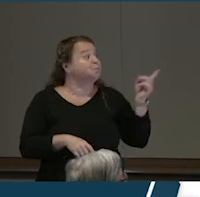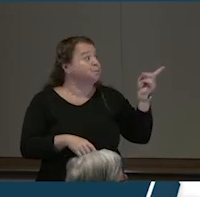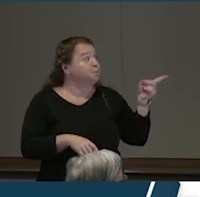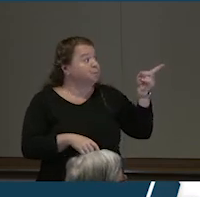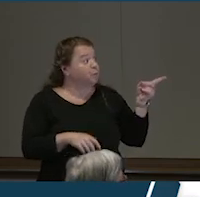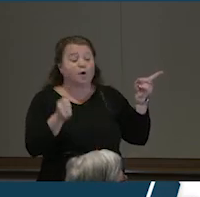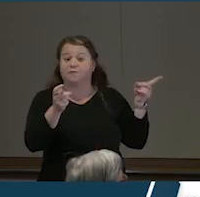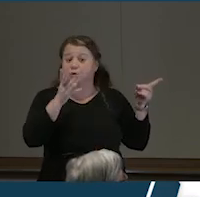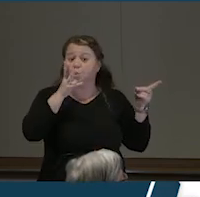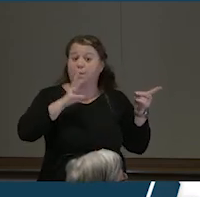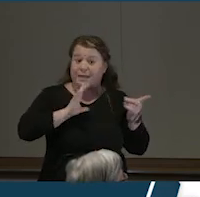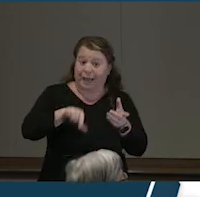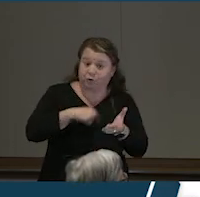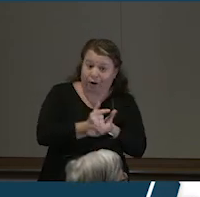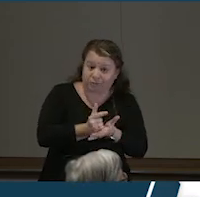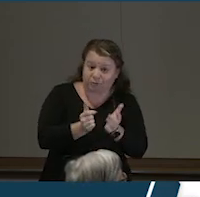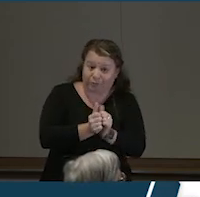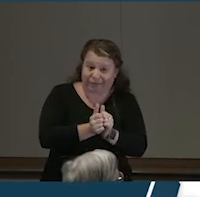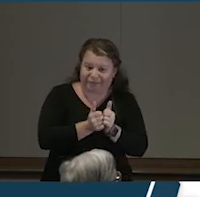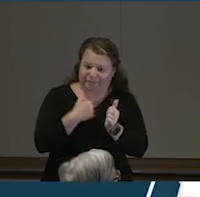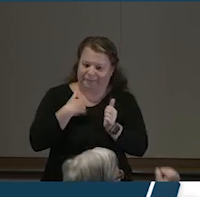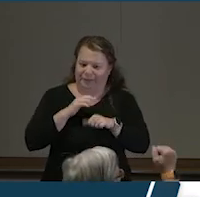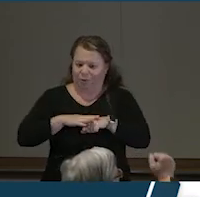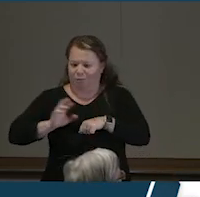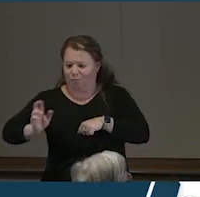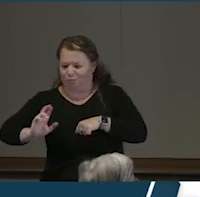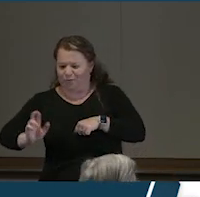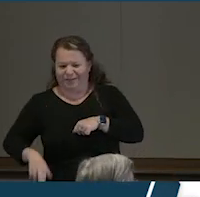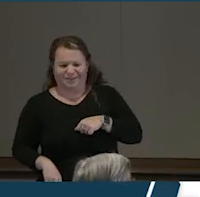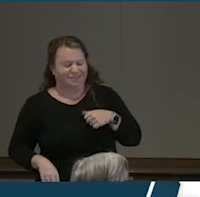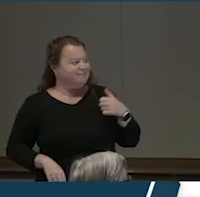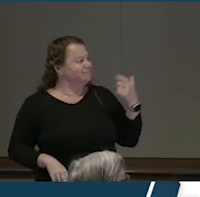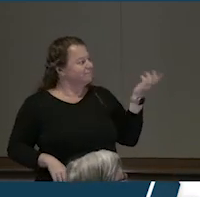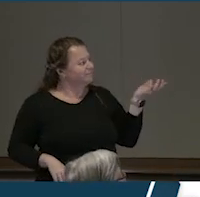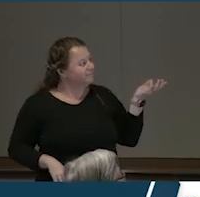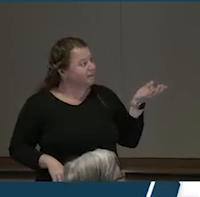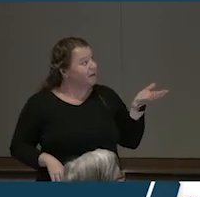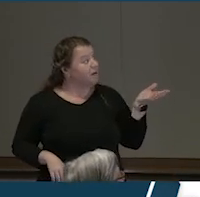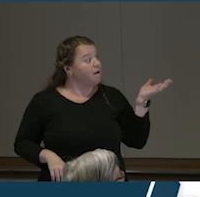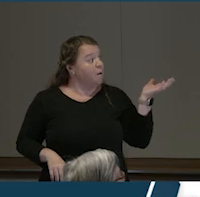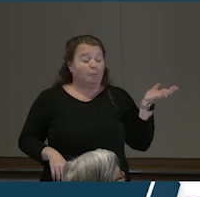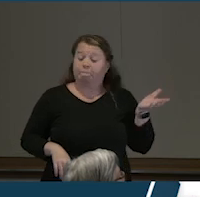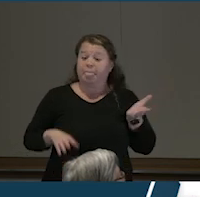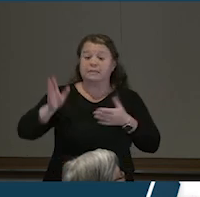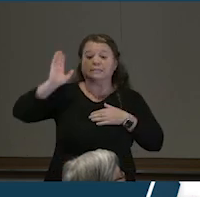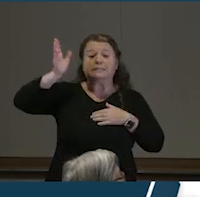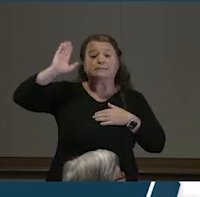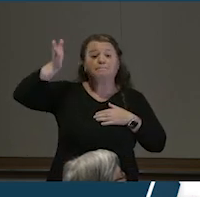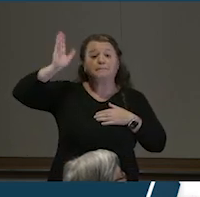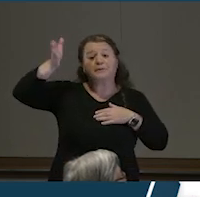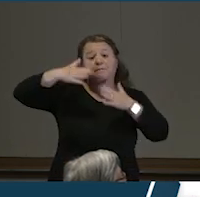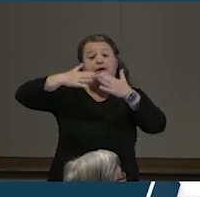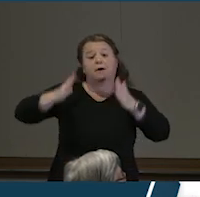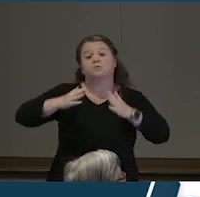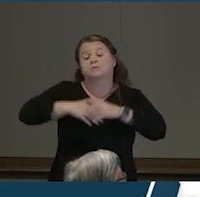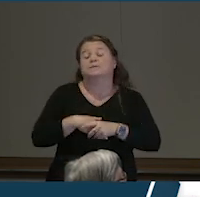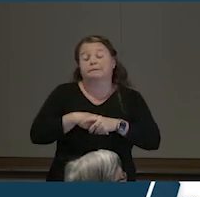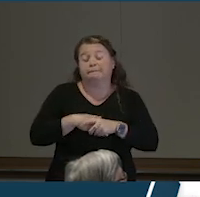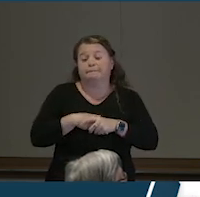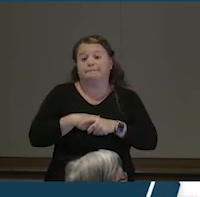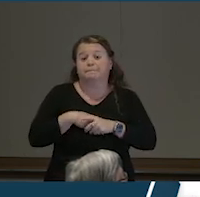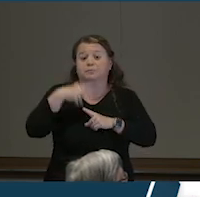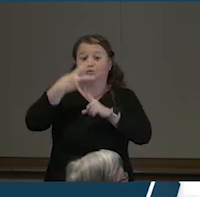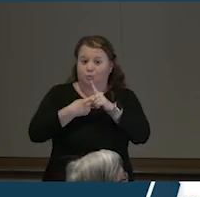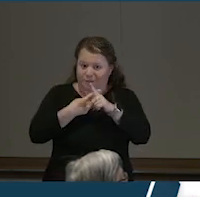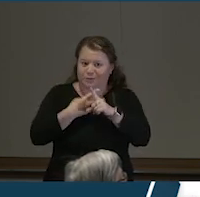who have graduated through Partners, is me on the right, and that is the Speaker of the House. This was just a couple months ago. We showed up